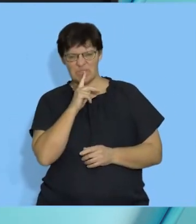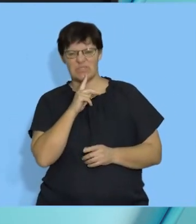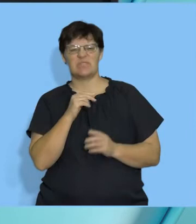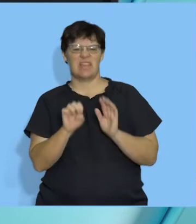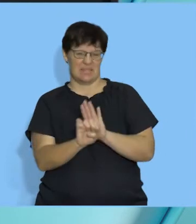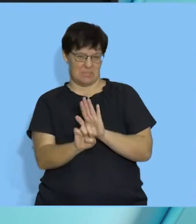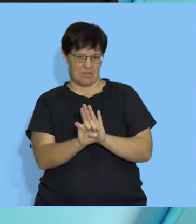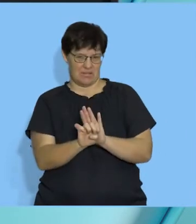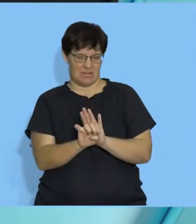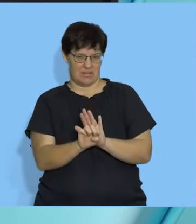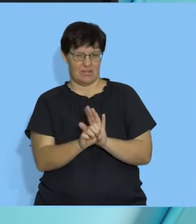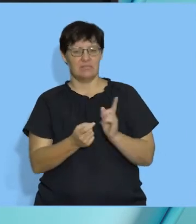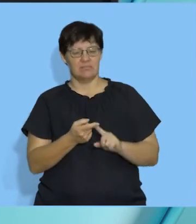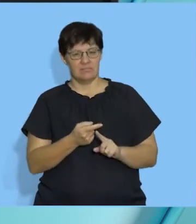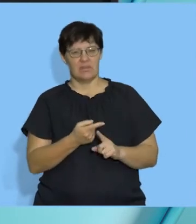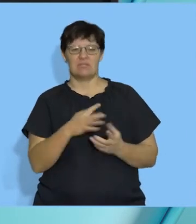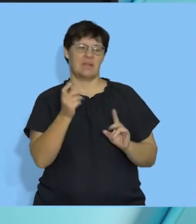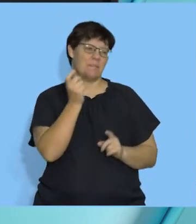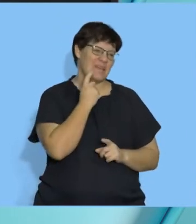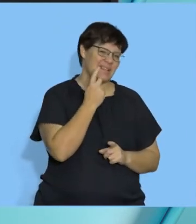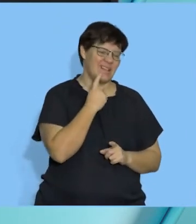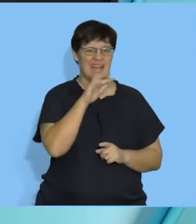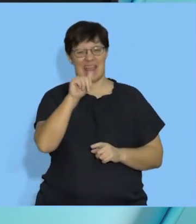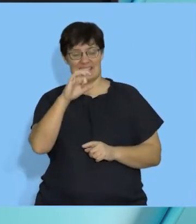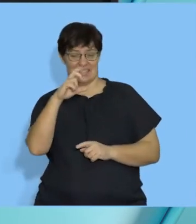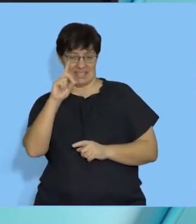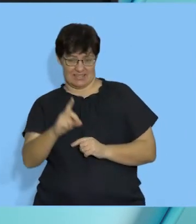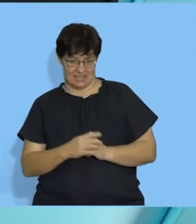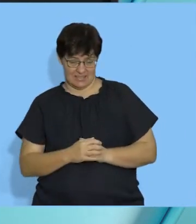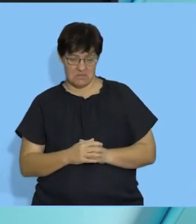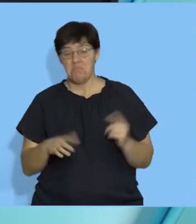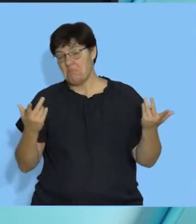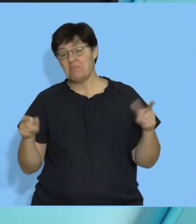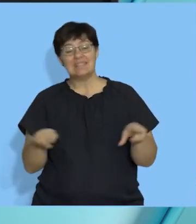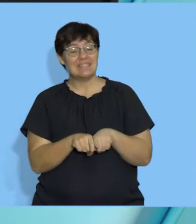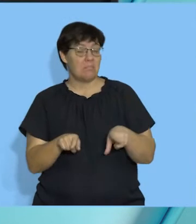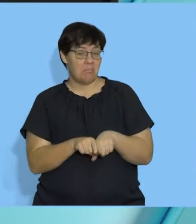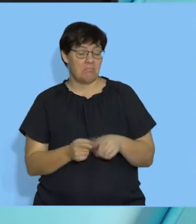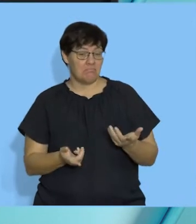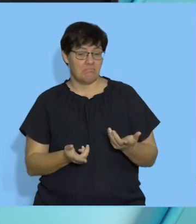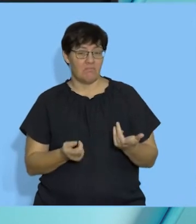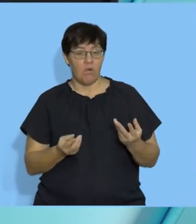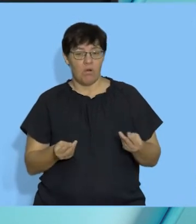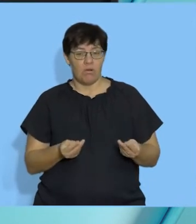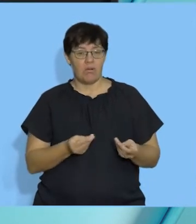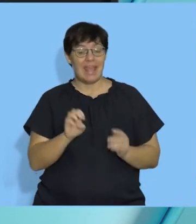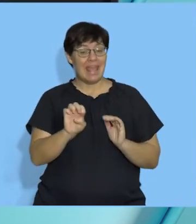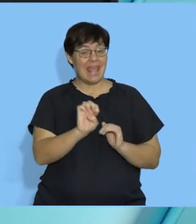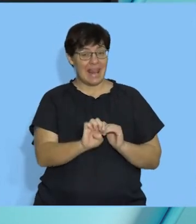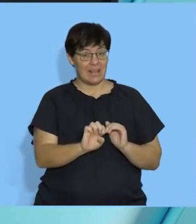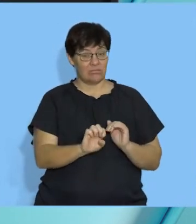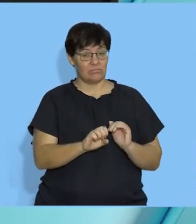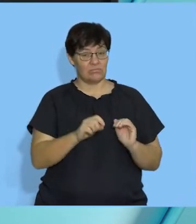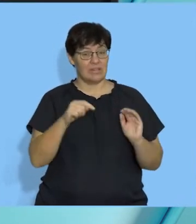reactions that involve metal and acids. Or you can think of the same reaction in terms of the transfer of electrons. Now we'll try and look at